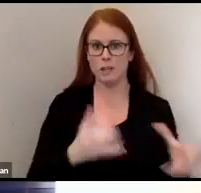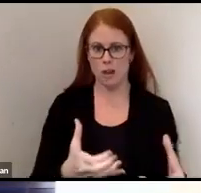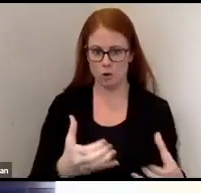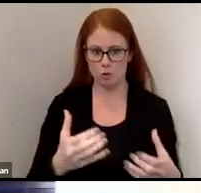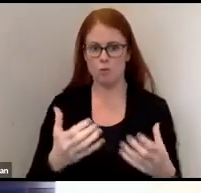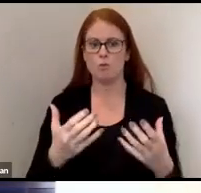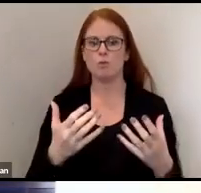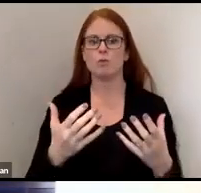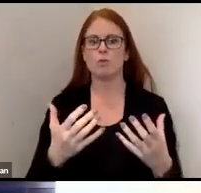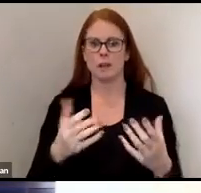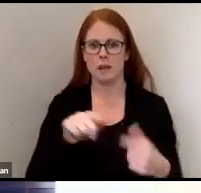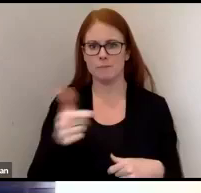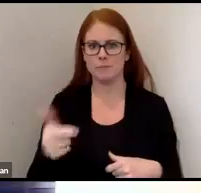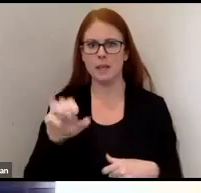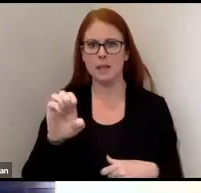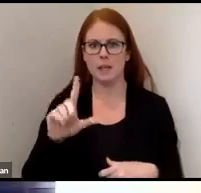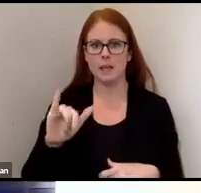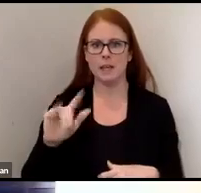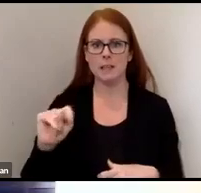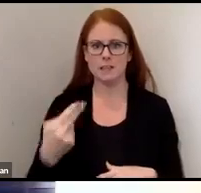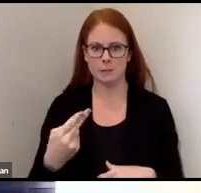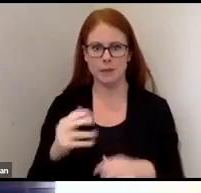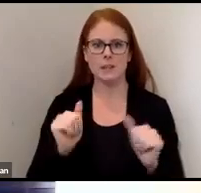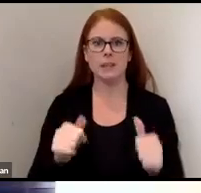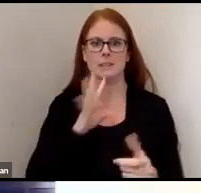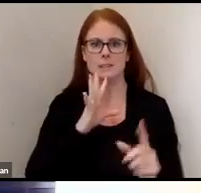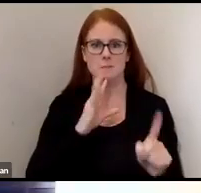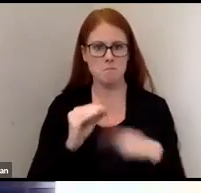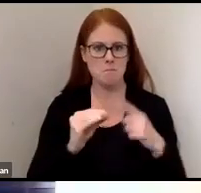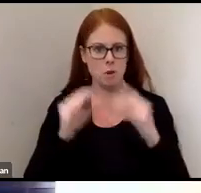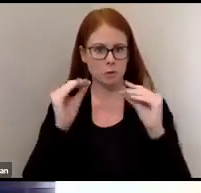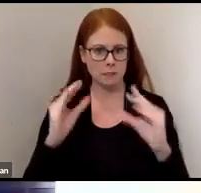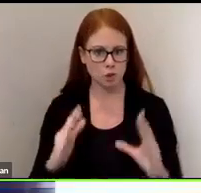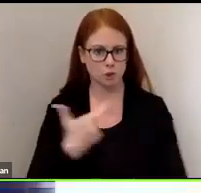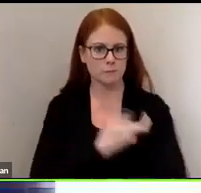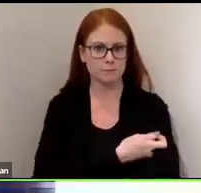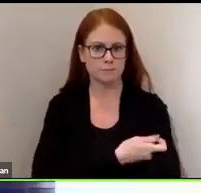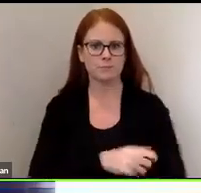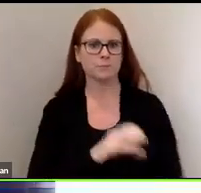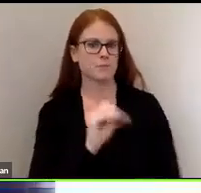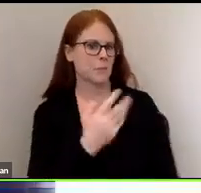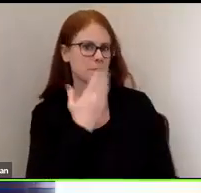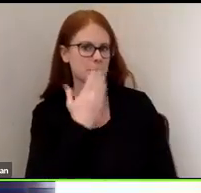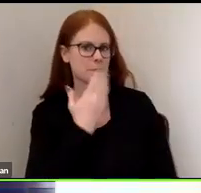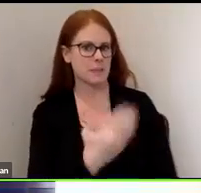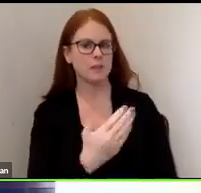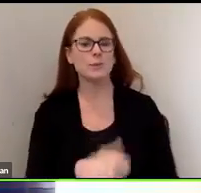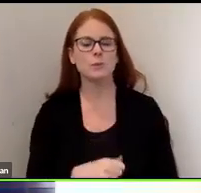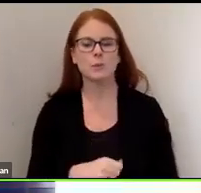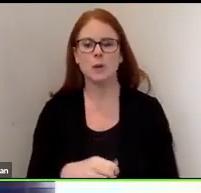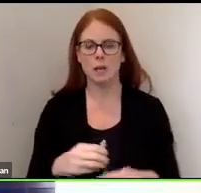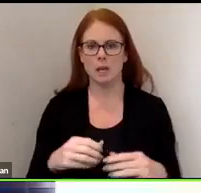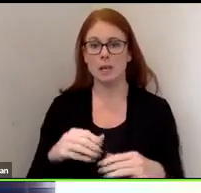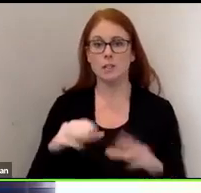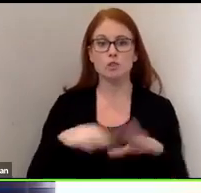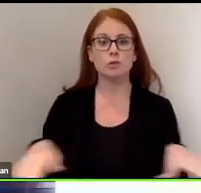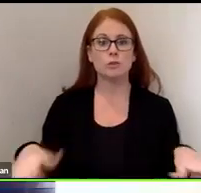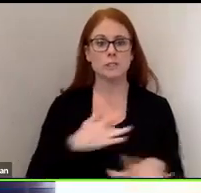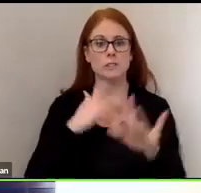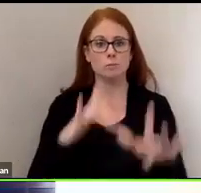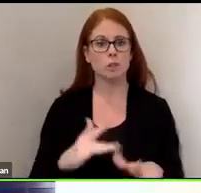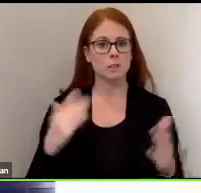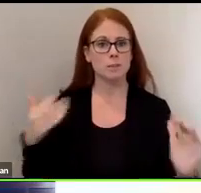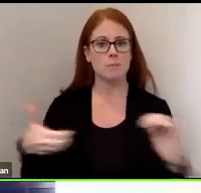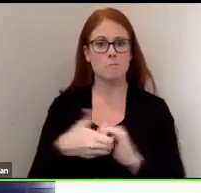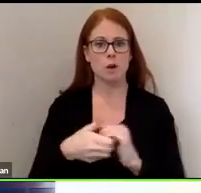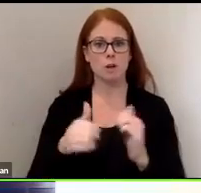to speak to that. I'll come back and say one or two other things. Yeah. Thank you, Dr. Ariola. So Children's Mercy has been partnering with the